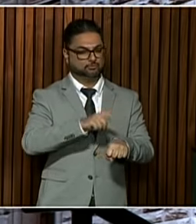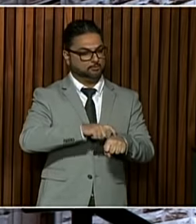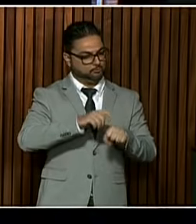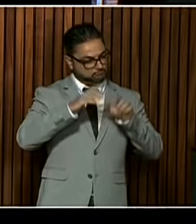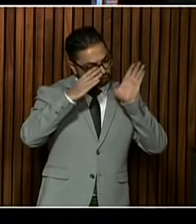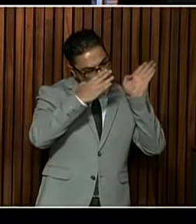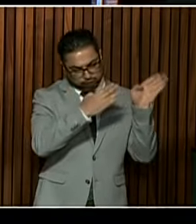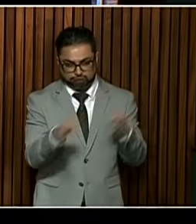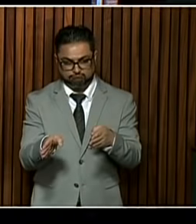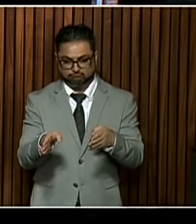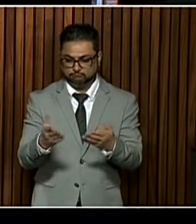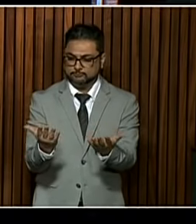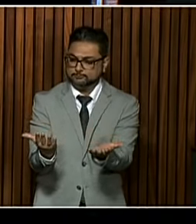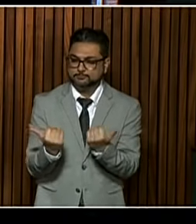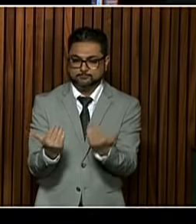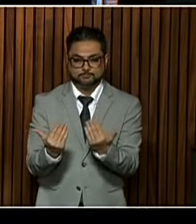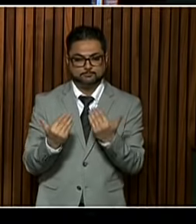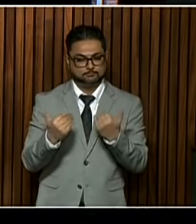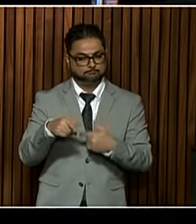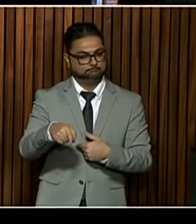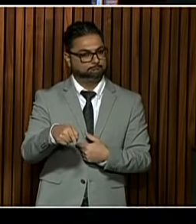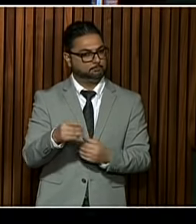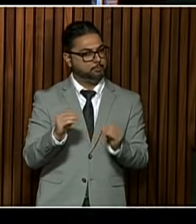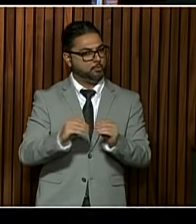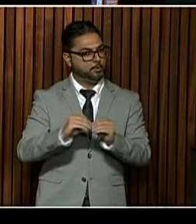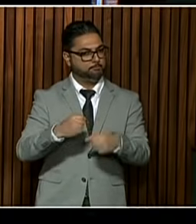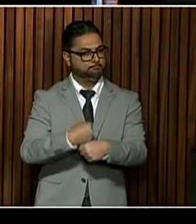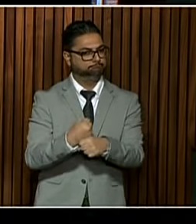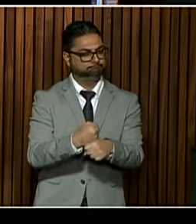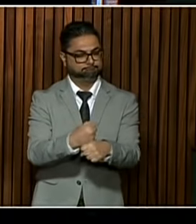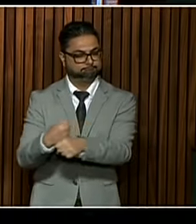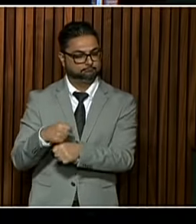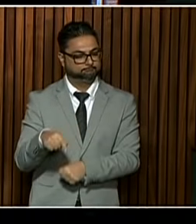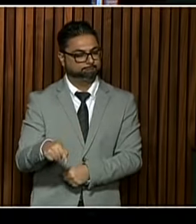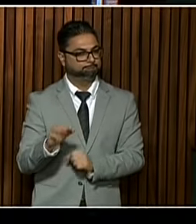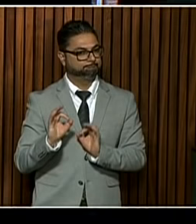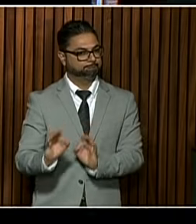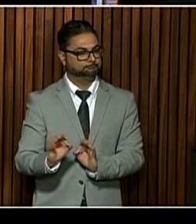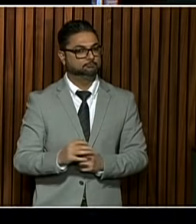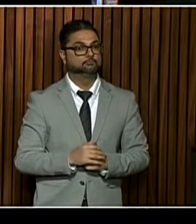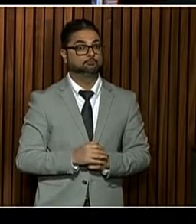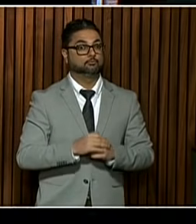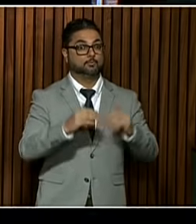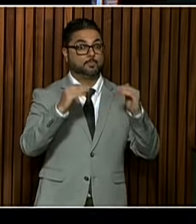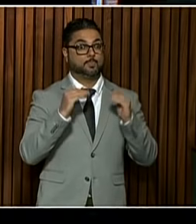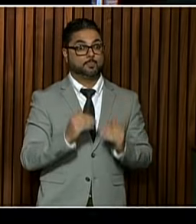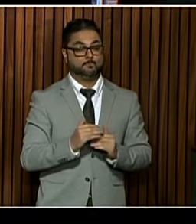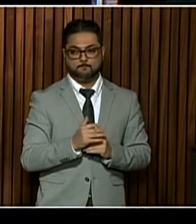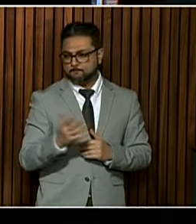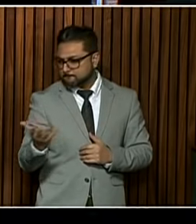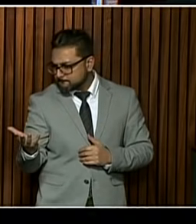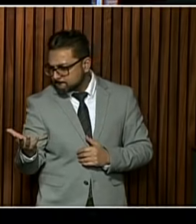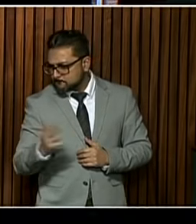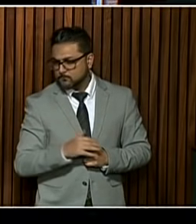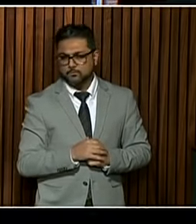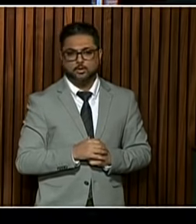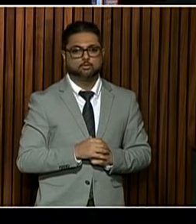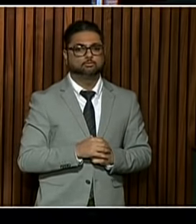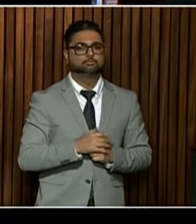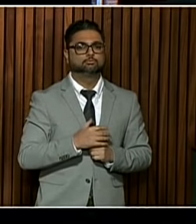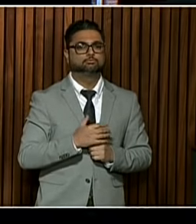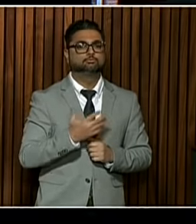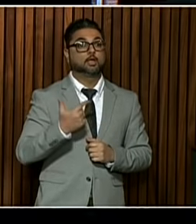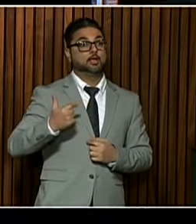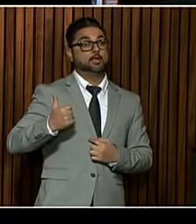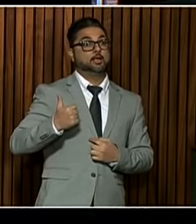equipment. Next question. Your next question comes from Salman Rakuki from Canadian Press. Please go